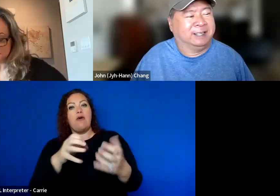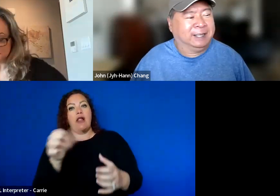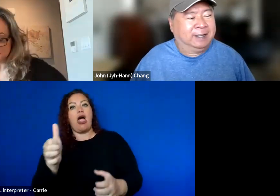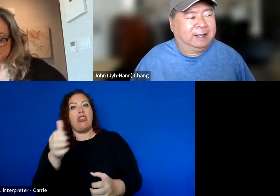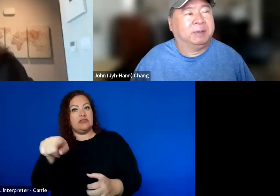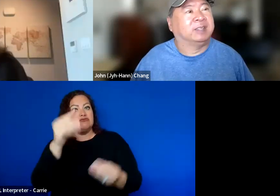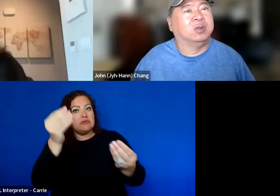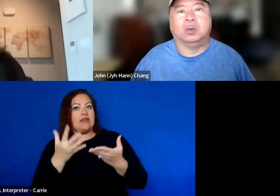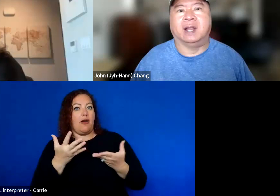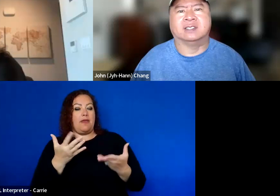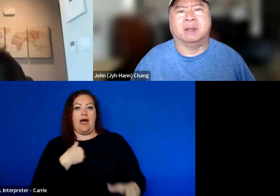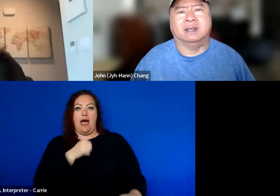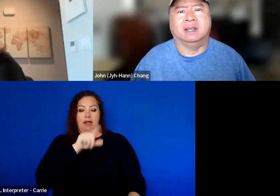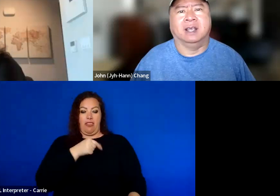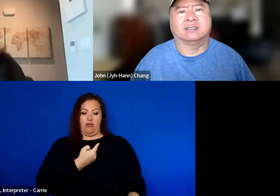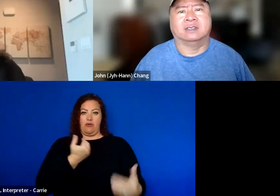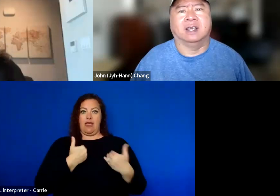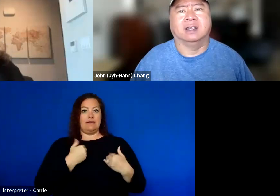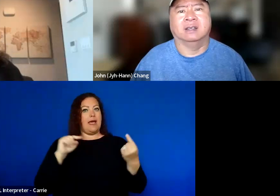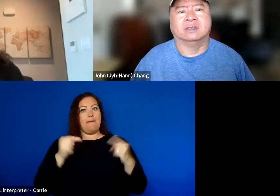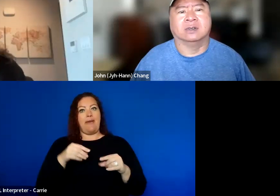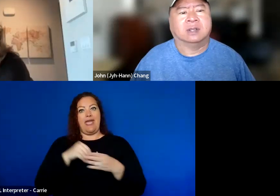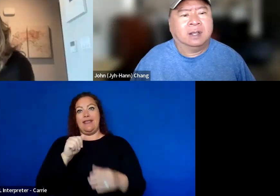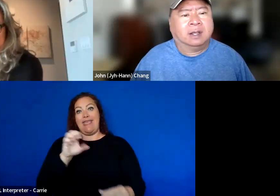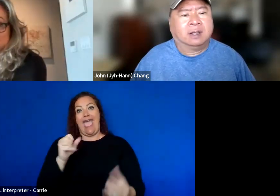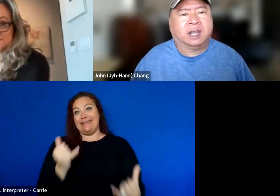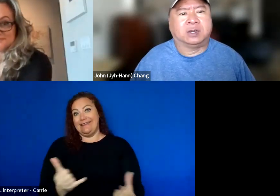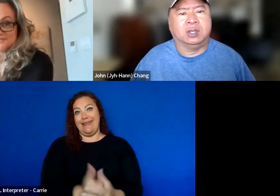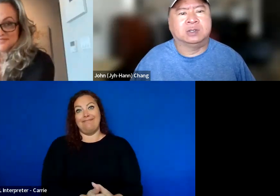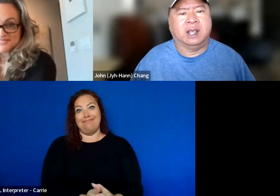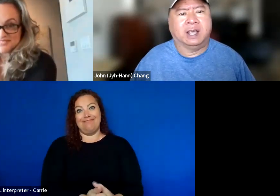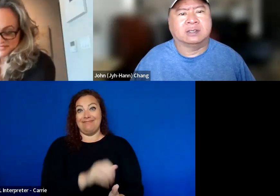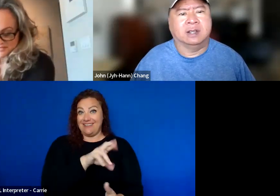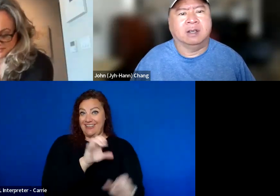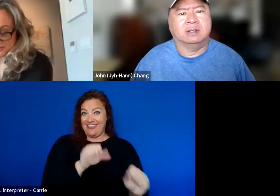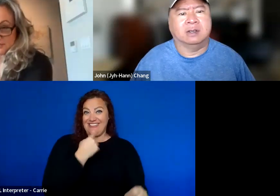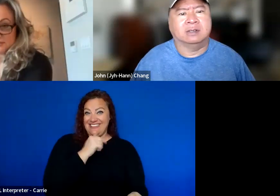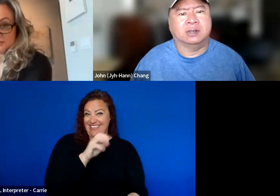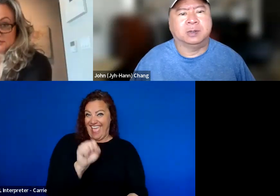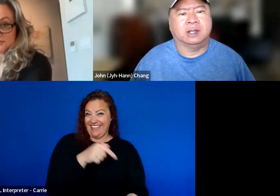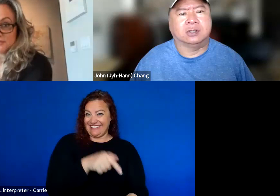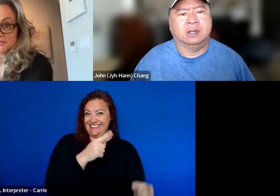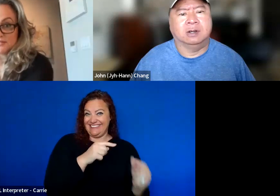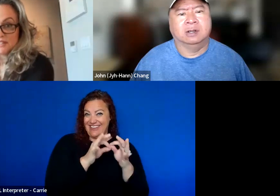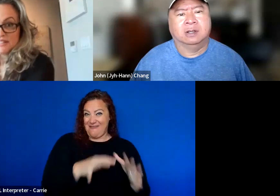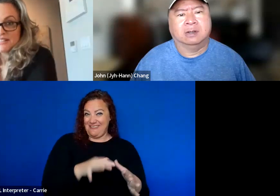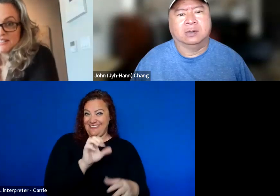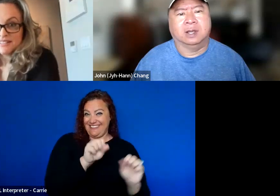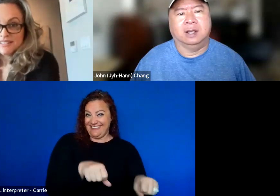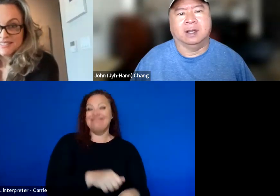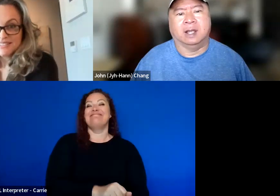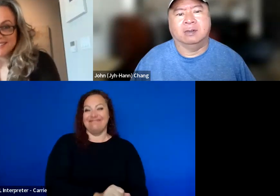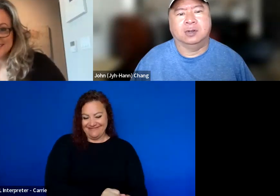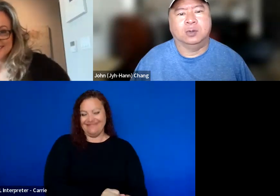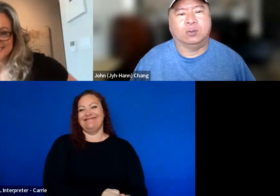that I'm not the only one that has a pain in the ass today. So Carrie, can you say ass in that on interpretation there?